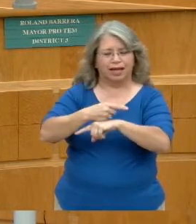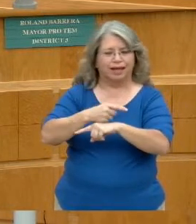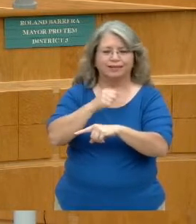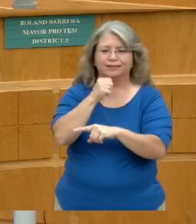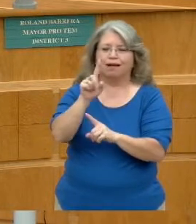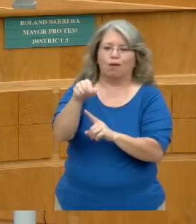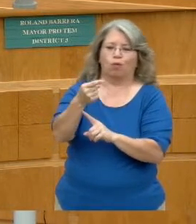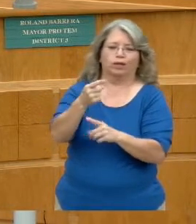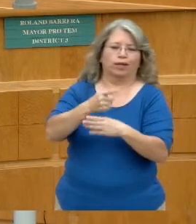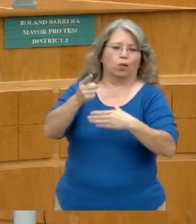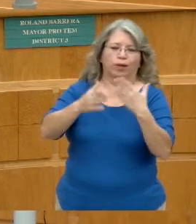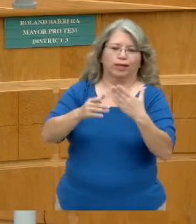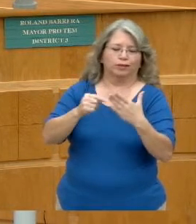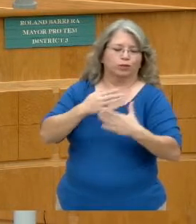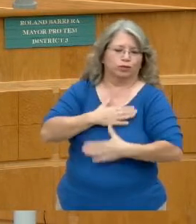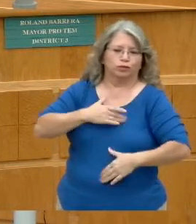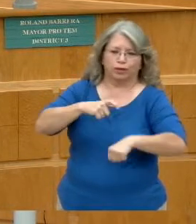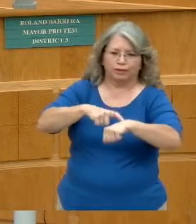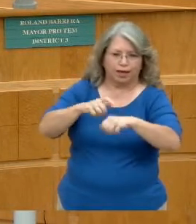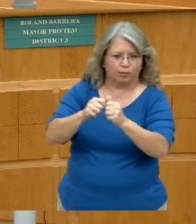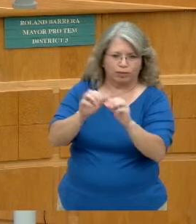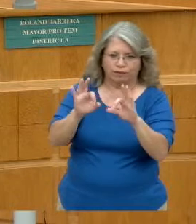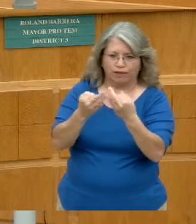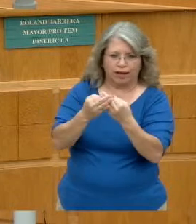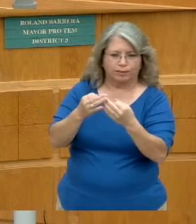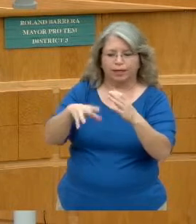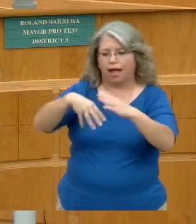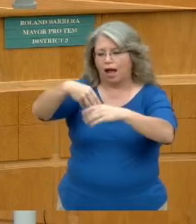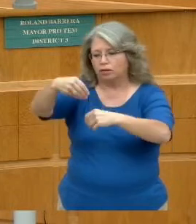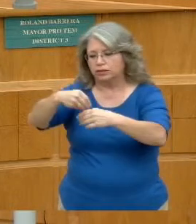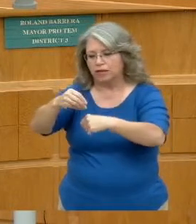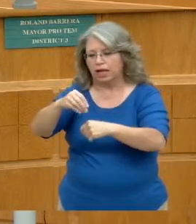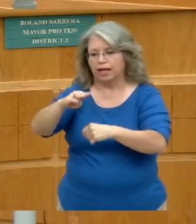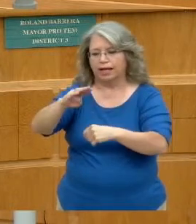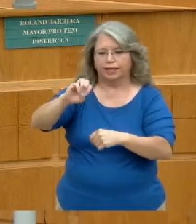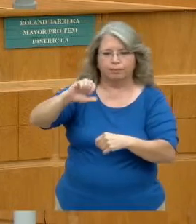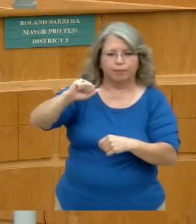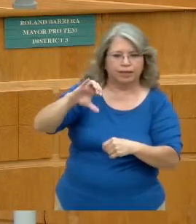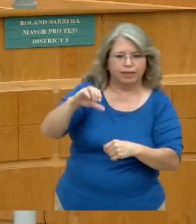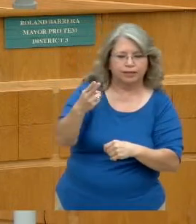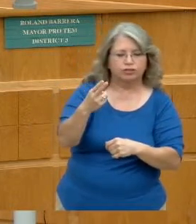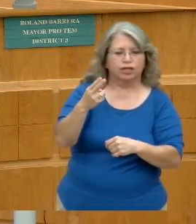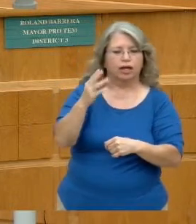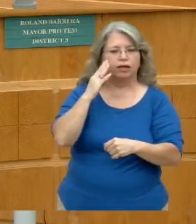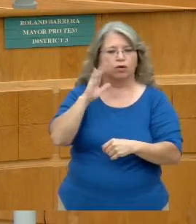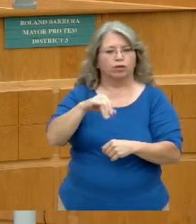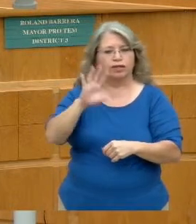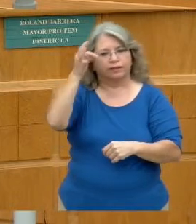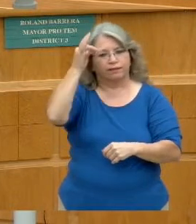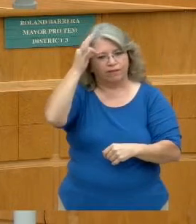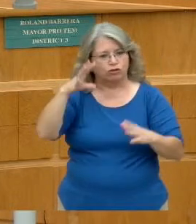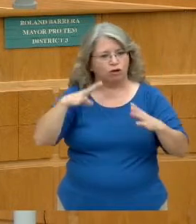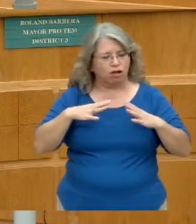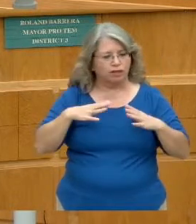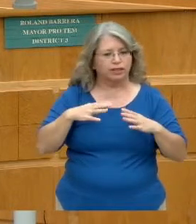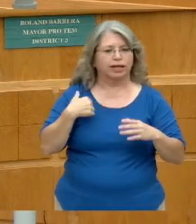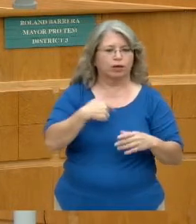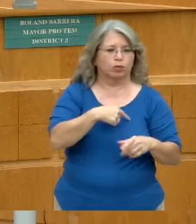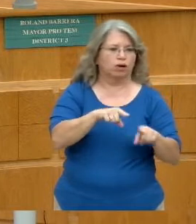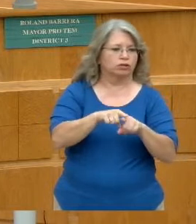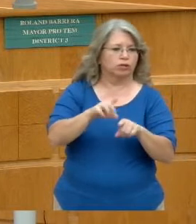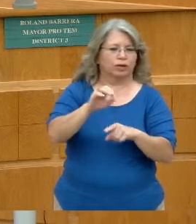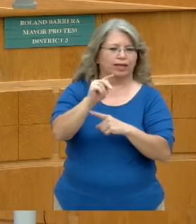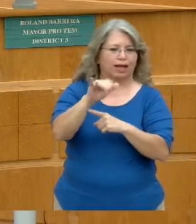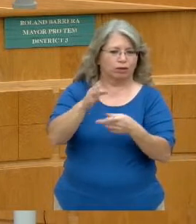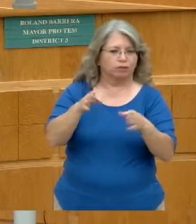weekend to enjoy time with your family. I know it's a federal holiday. We're also off at the county. But really, would you please